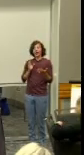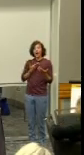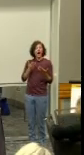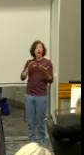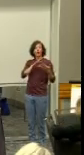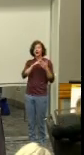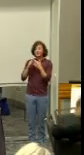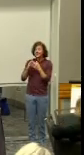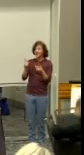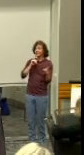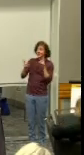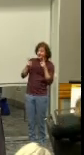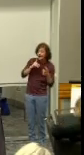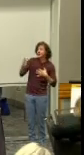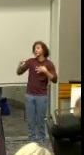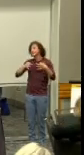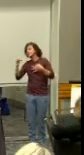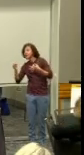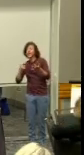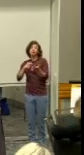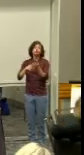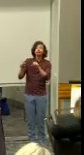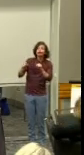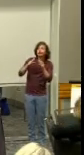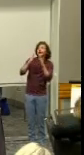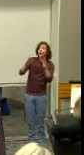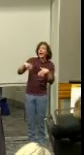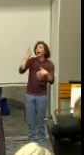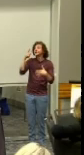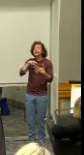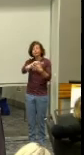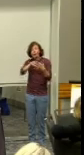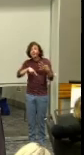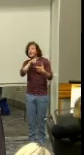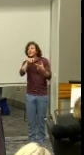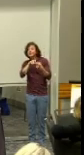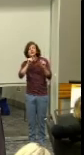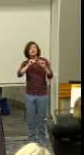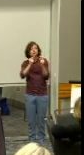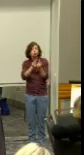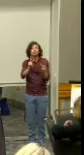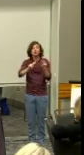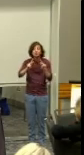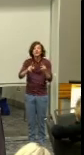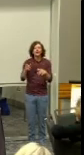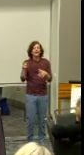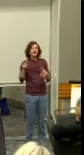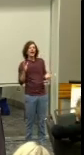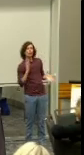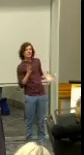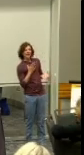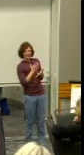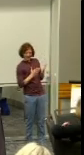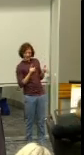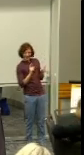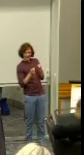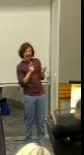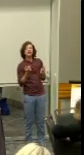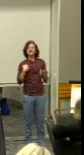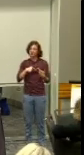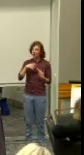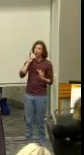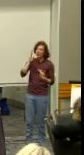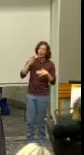explained. We're doing affordable housing. We're doing affordable housing for these populations. They were okay with some of those things changing. We are still upgrading the sewer